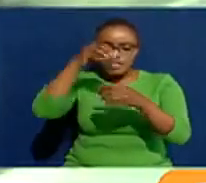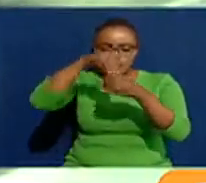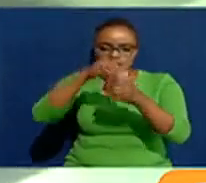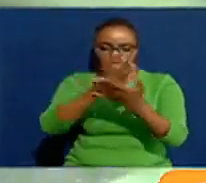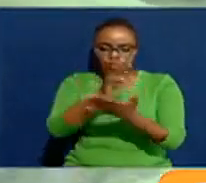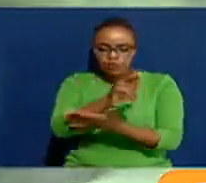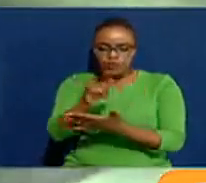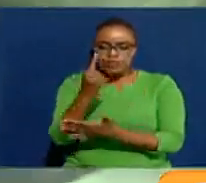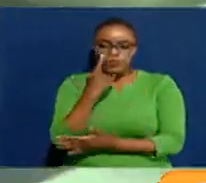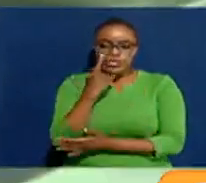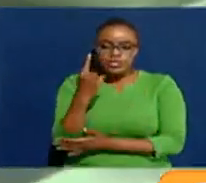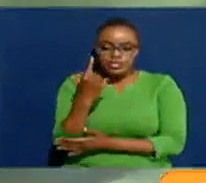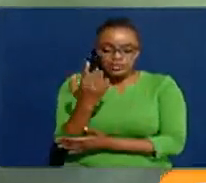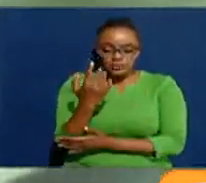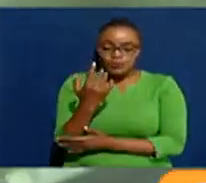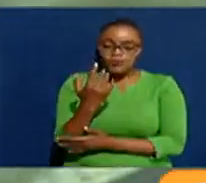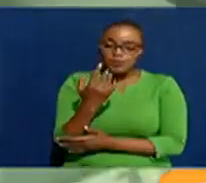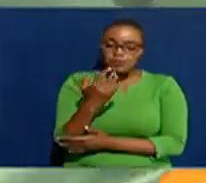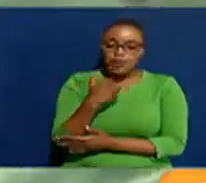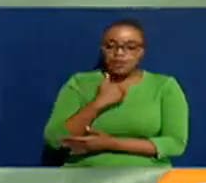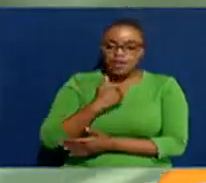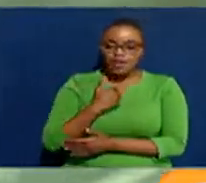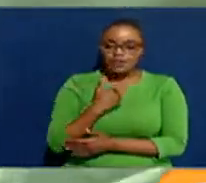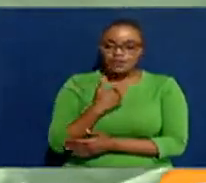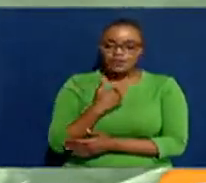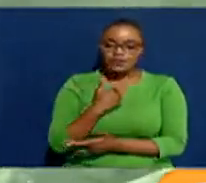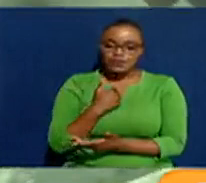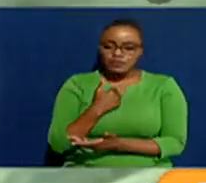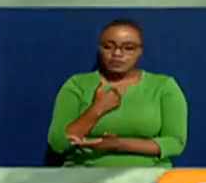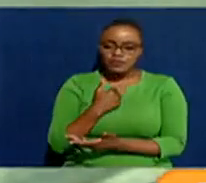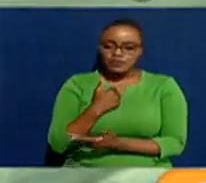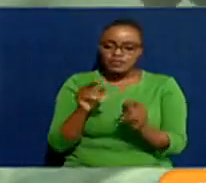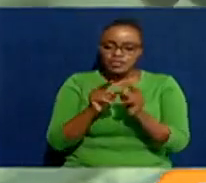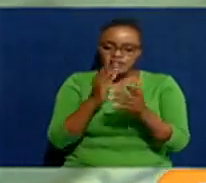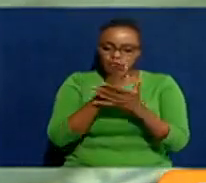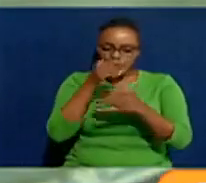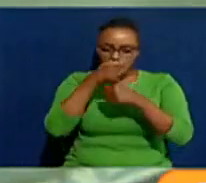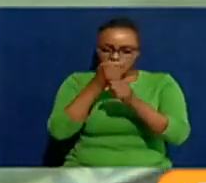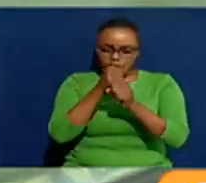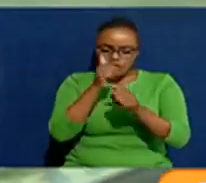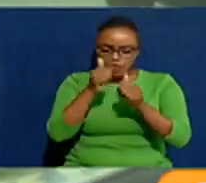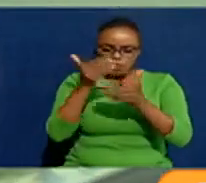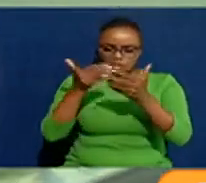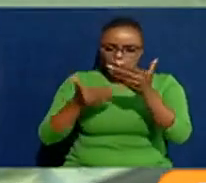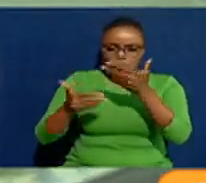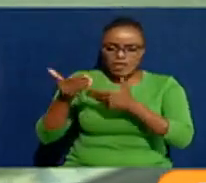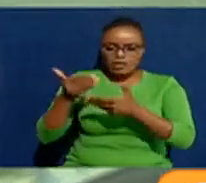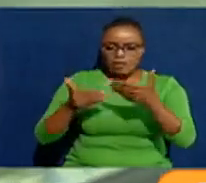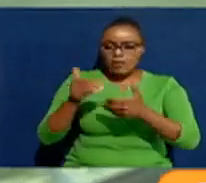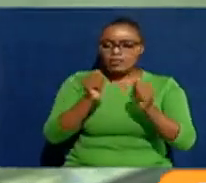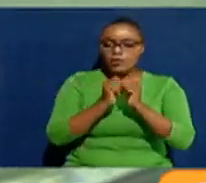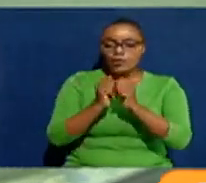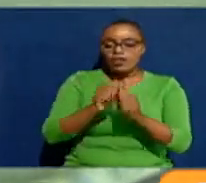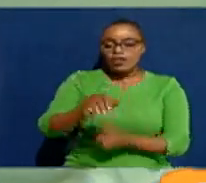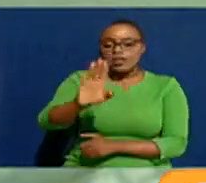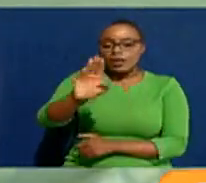fluids that you see there, we will have a gene construct that has already been mixed with the